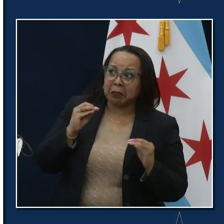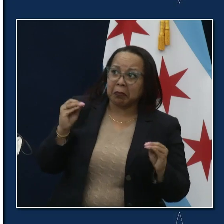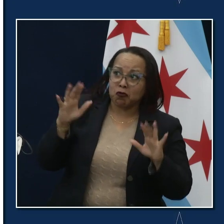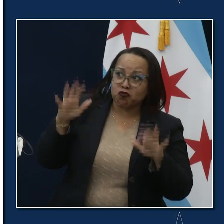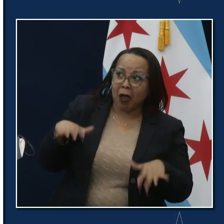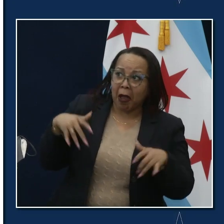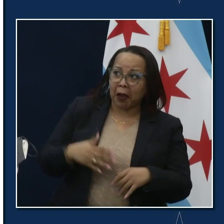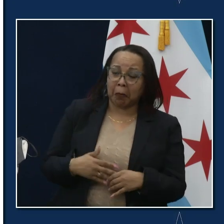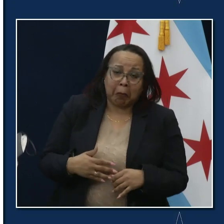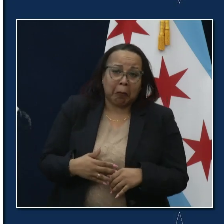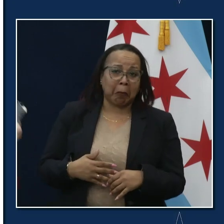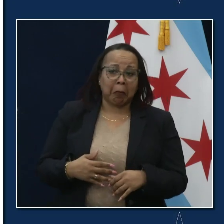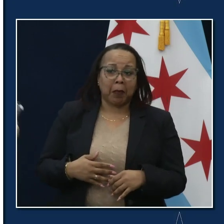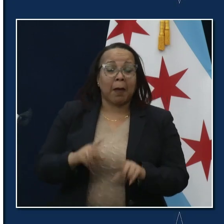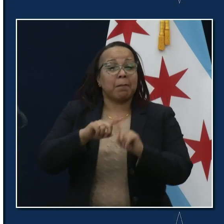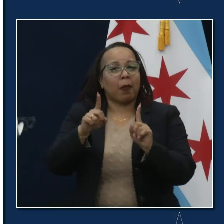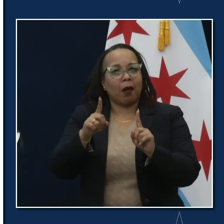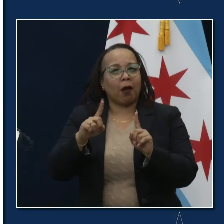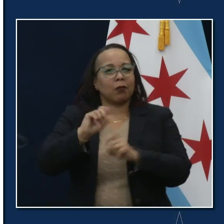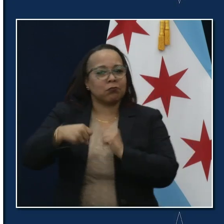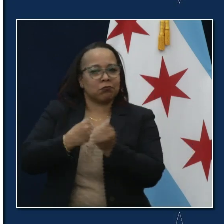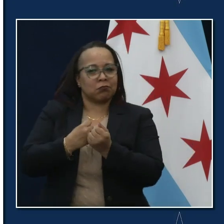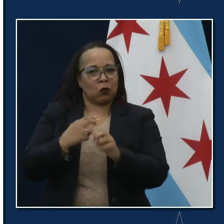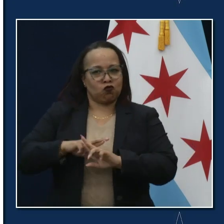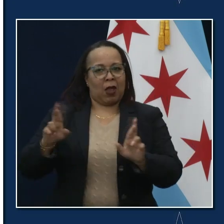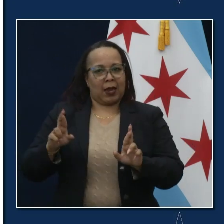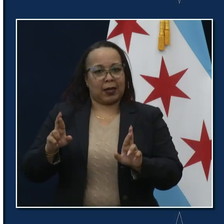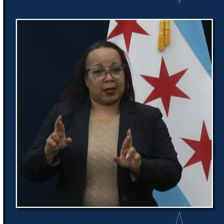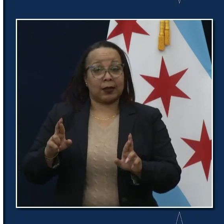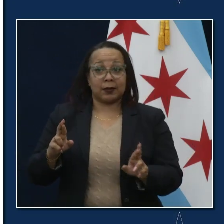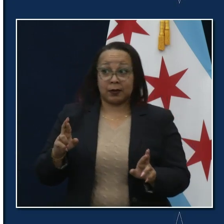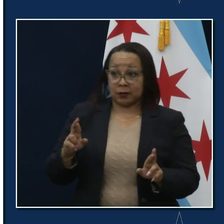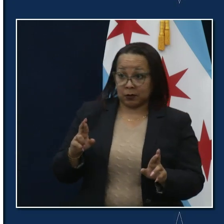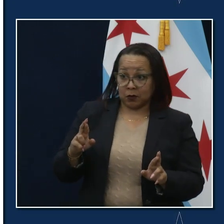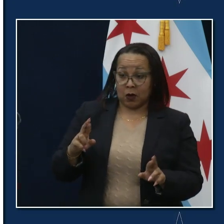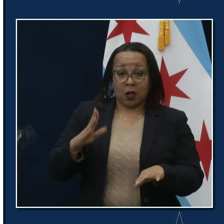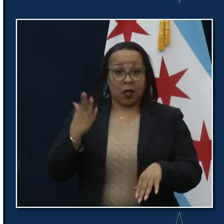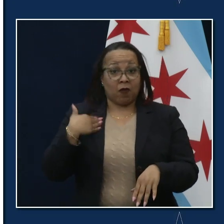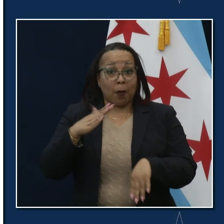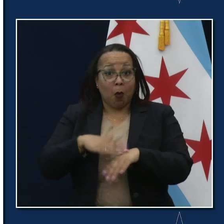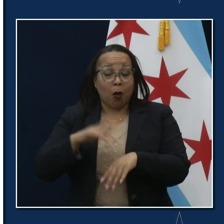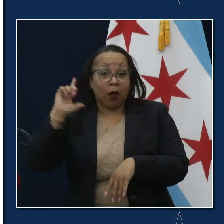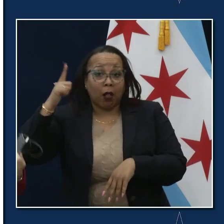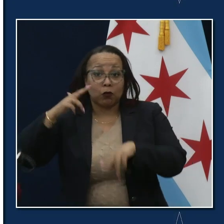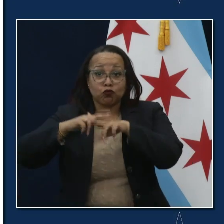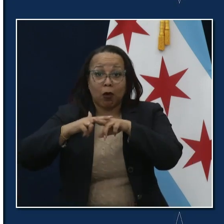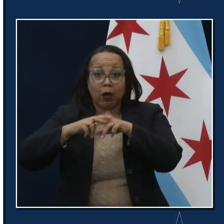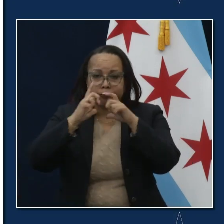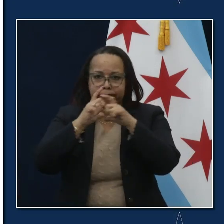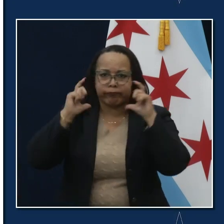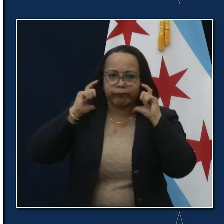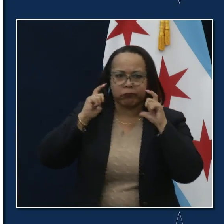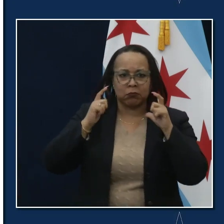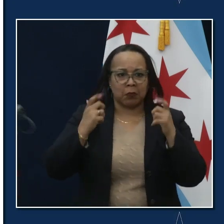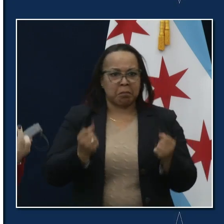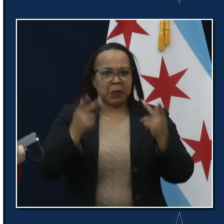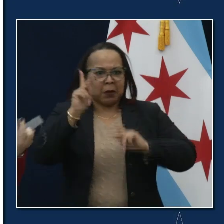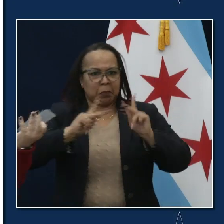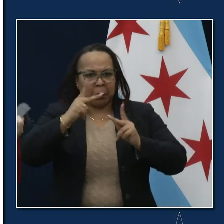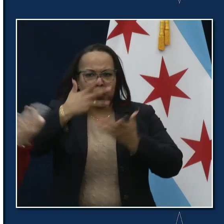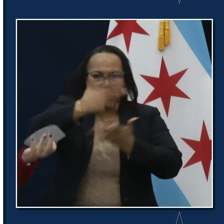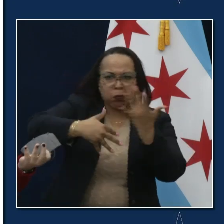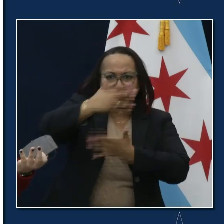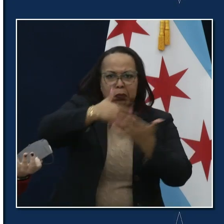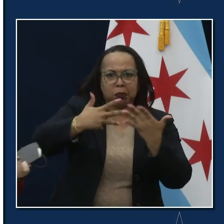huge rainstorm coming, but I have it ready. And I put it on when I'm on the L, or I put it on if I'm in a crowded setting, or I'm